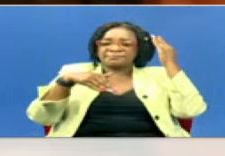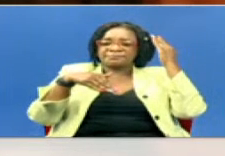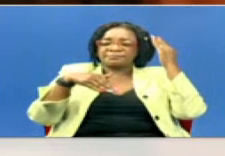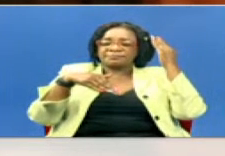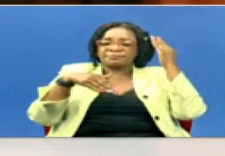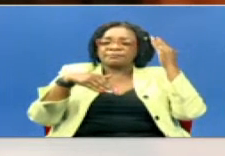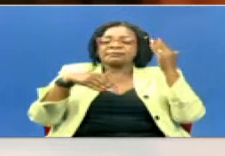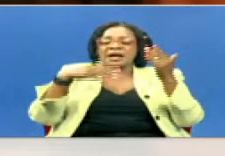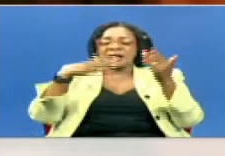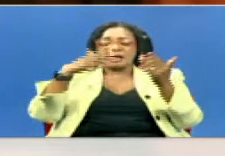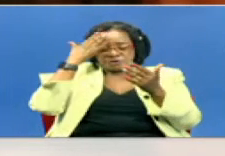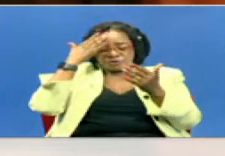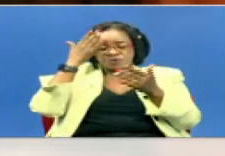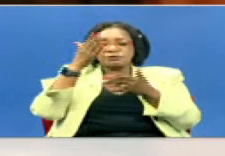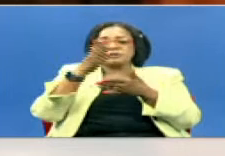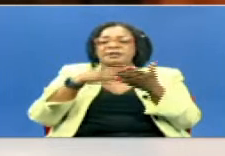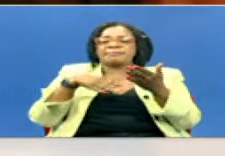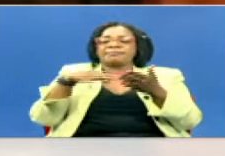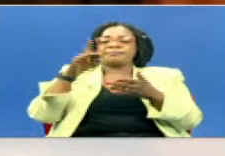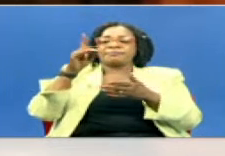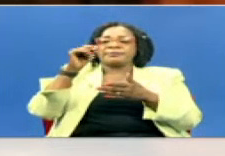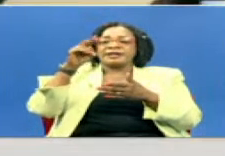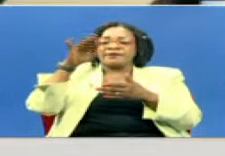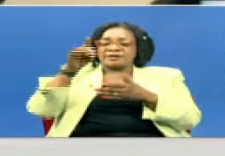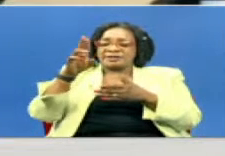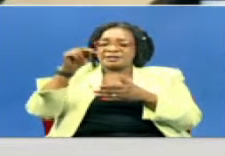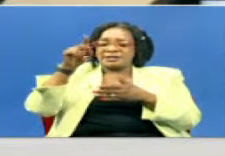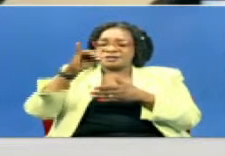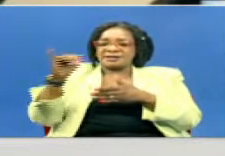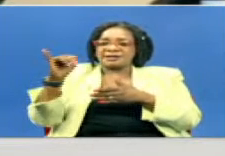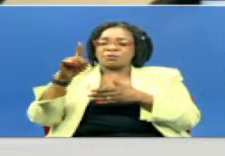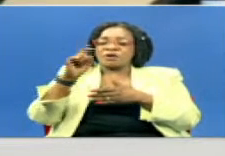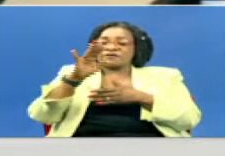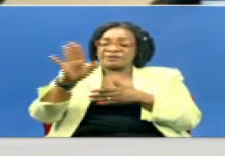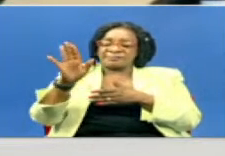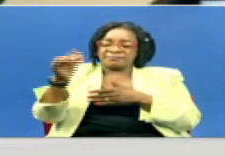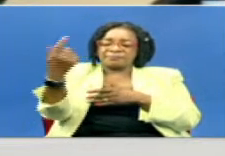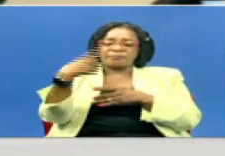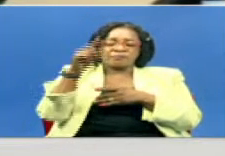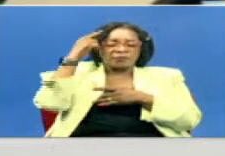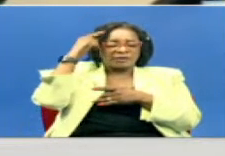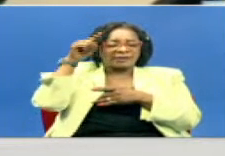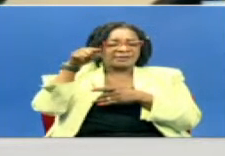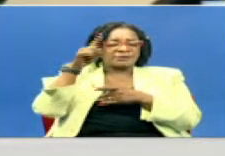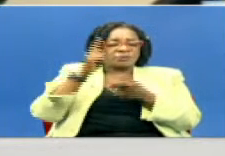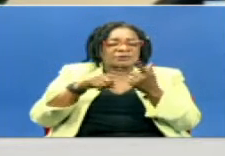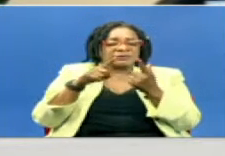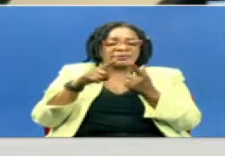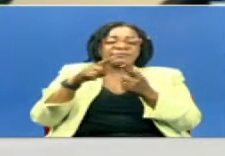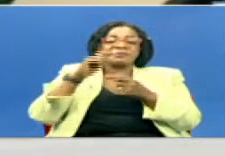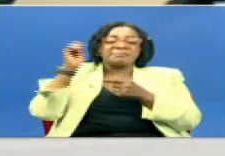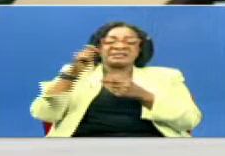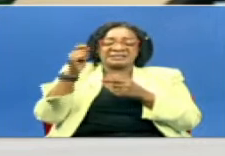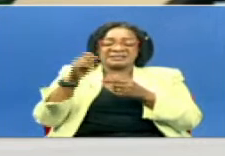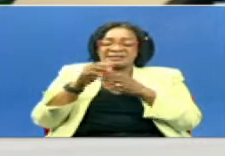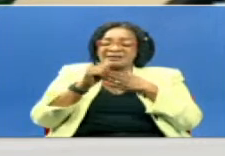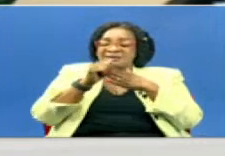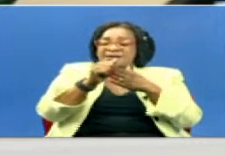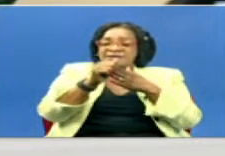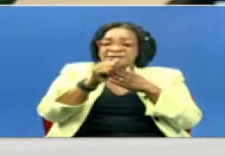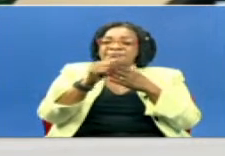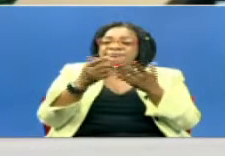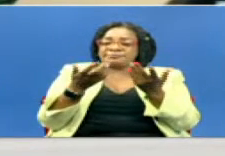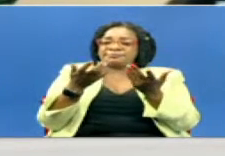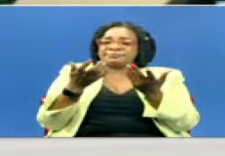know some of them. My friend David Indi is one of them. Don't you think then this is what the president is running his government, his best but fit to But